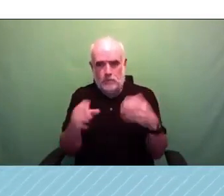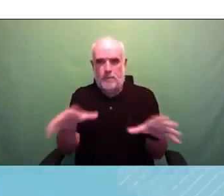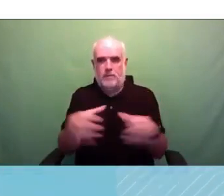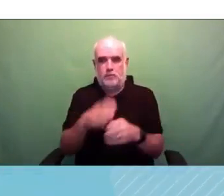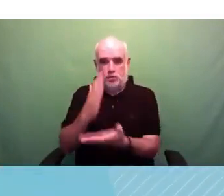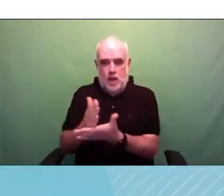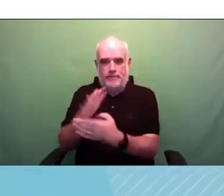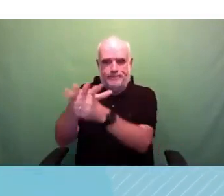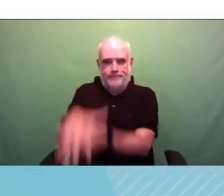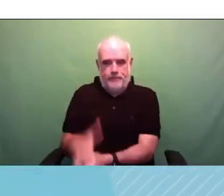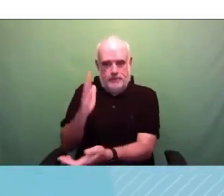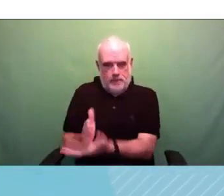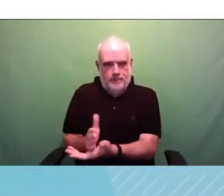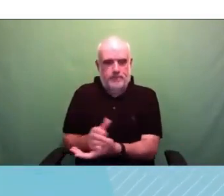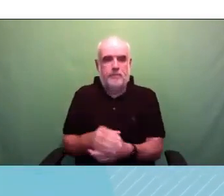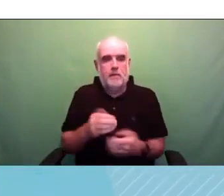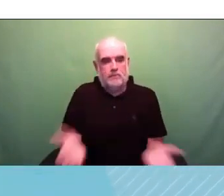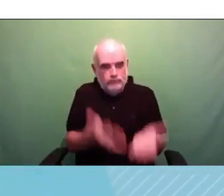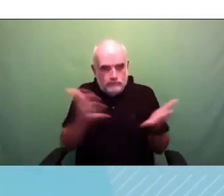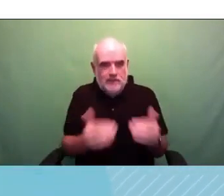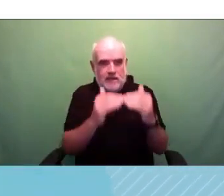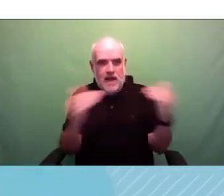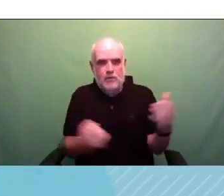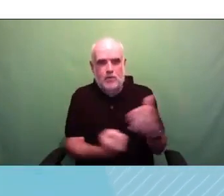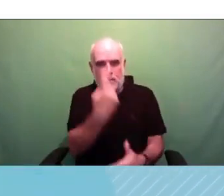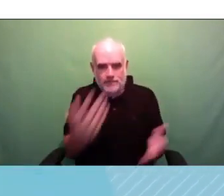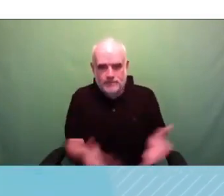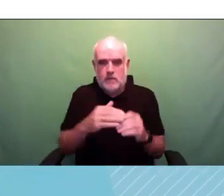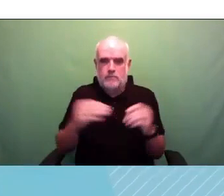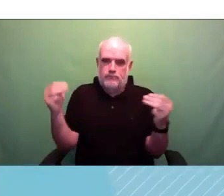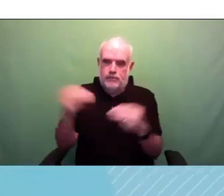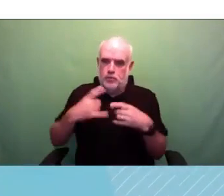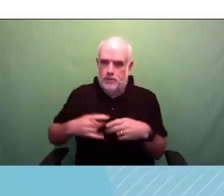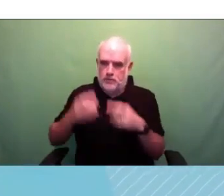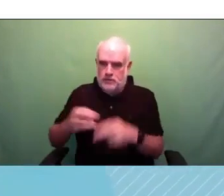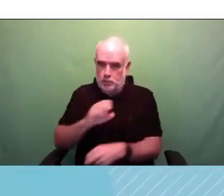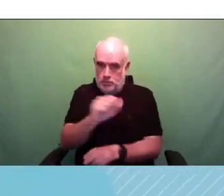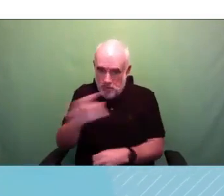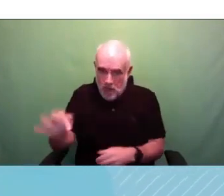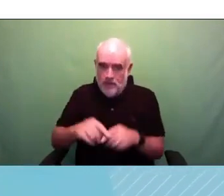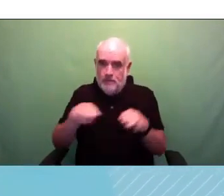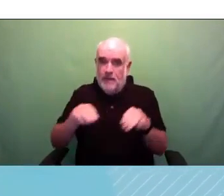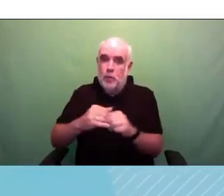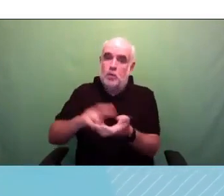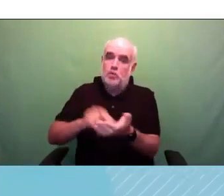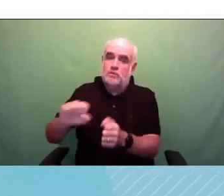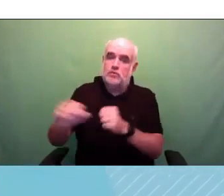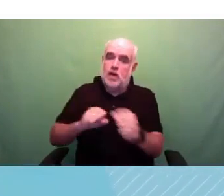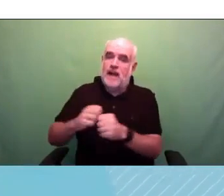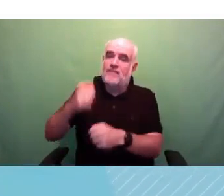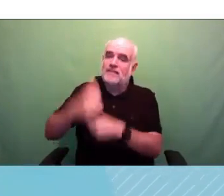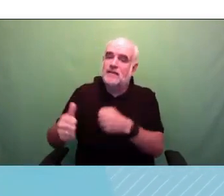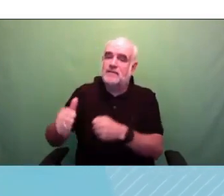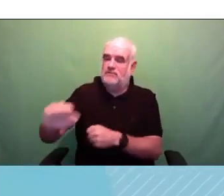you as a public body to eliminate discrimination, promote equality of opportunity, and protect the human rights of your staff and the people who